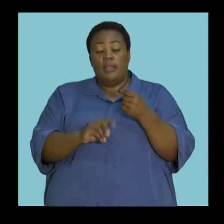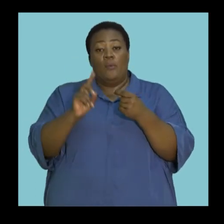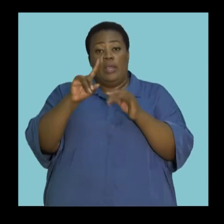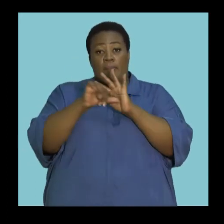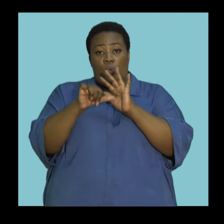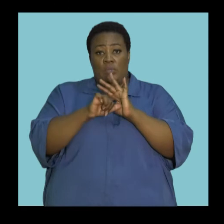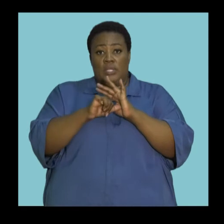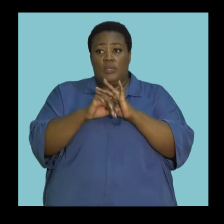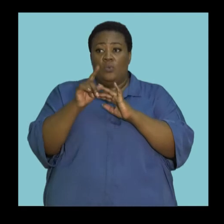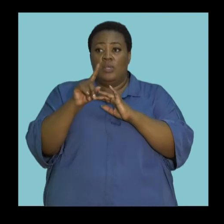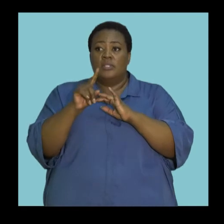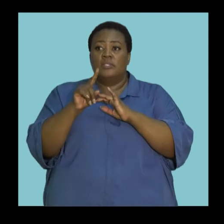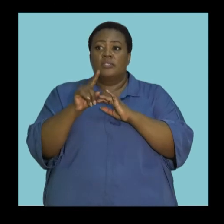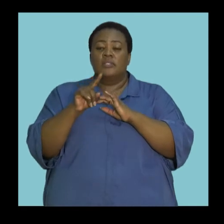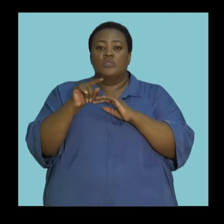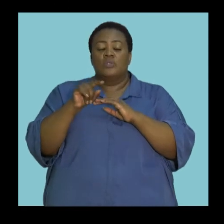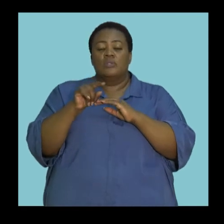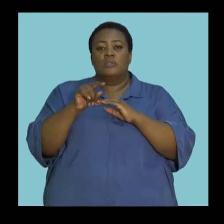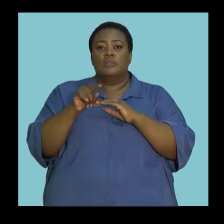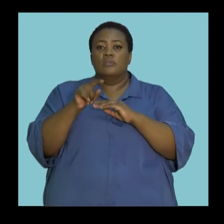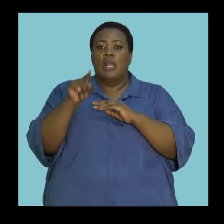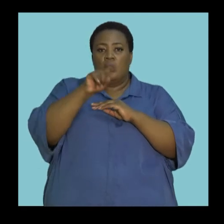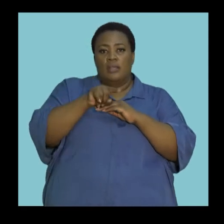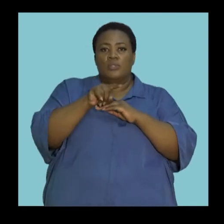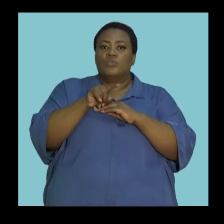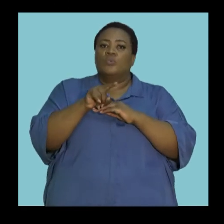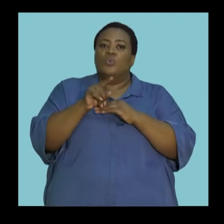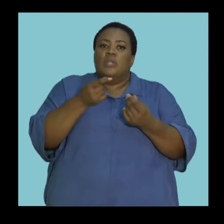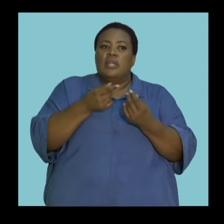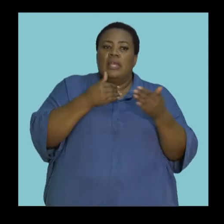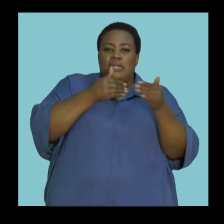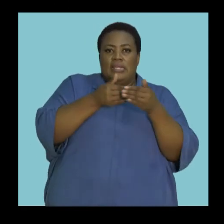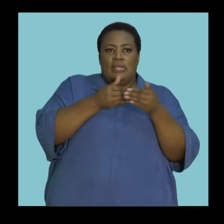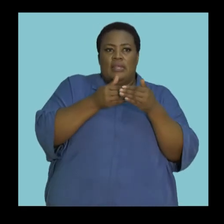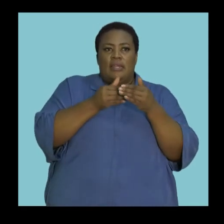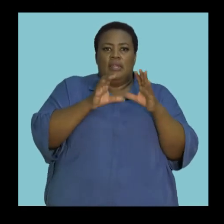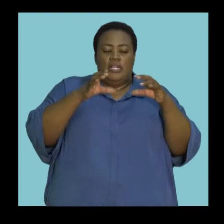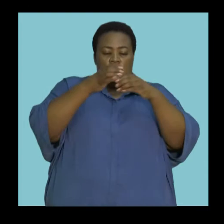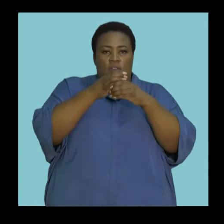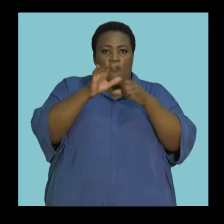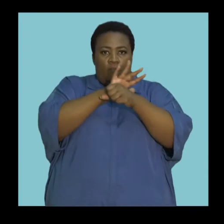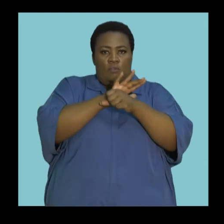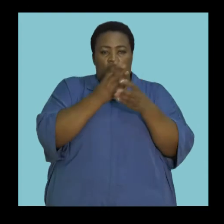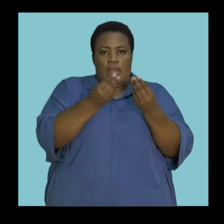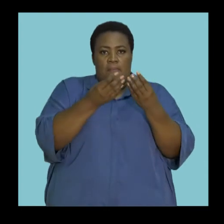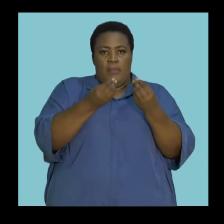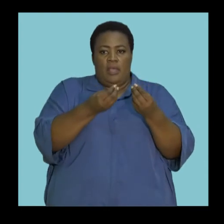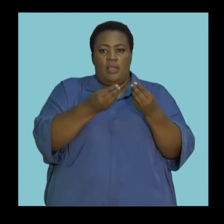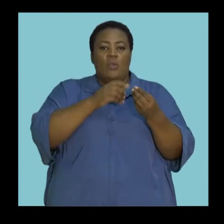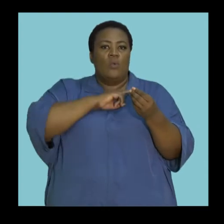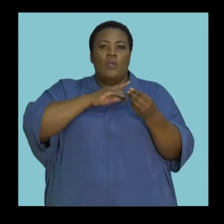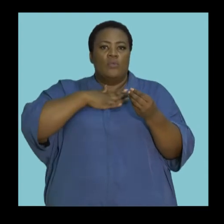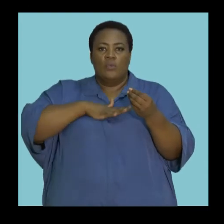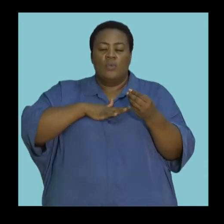What's important is that we round them down to the nearest whole number so that it does not exceed the total